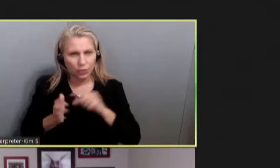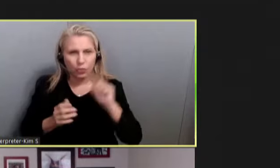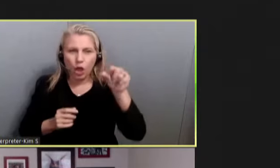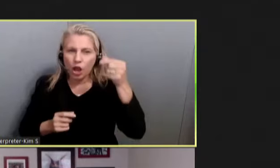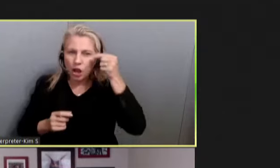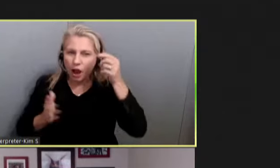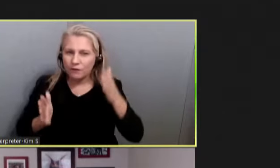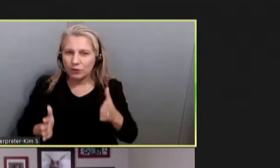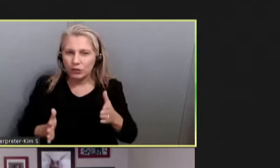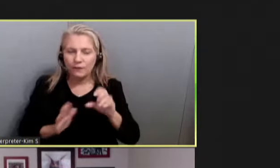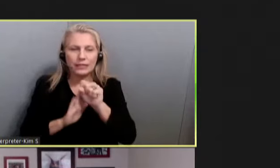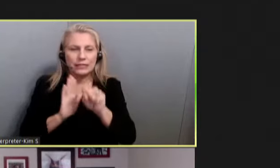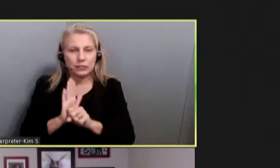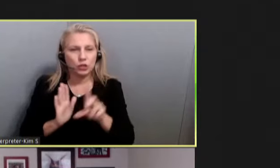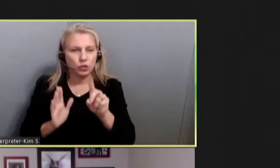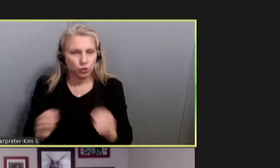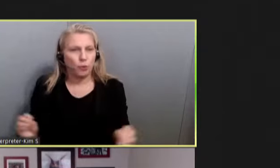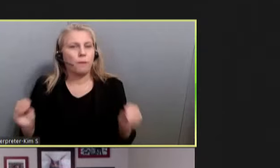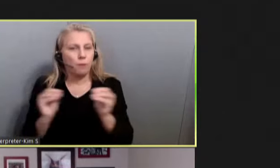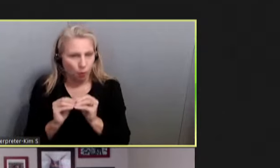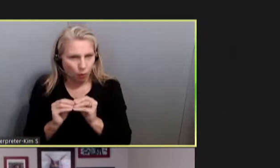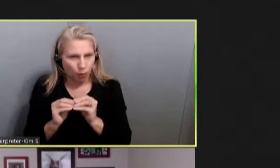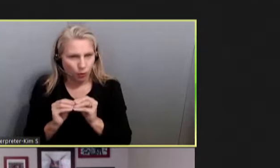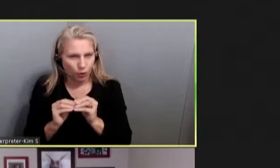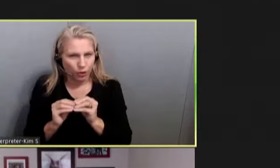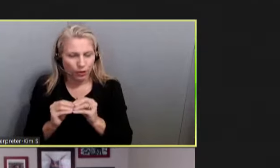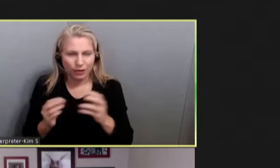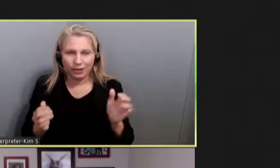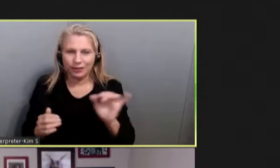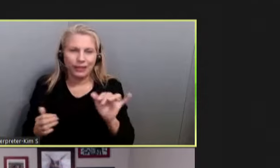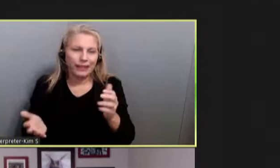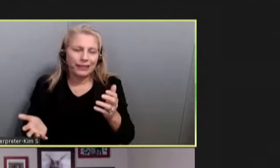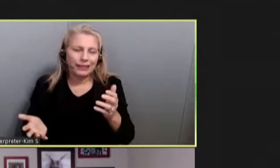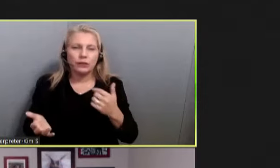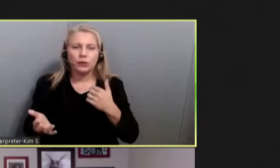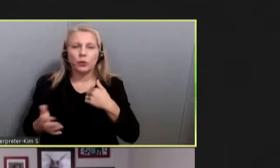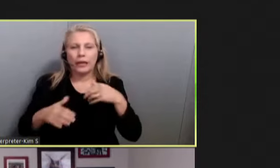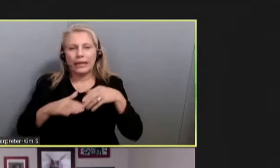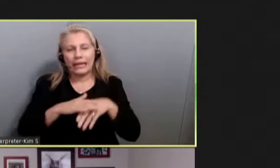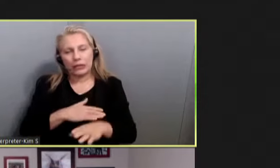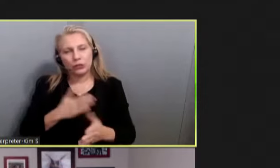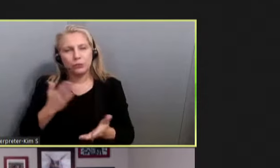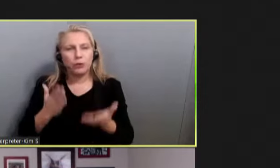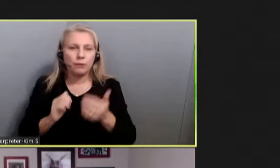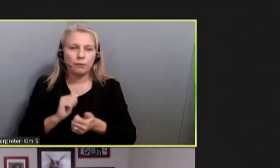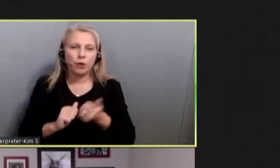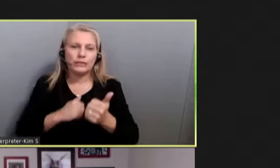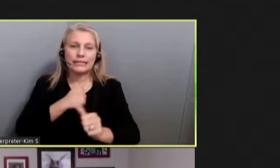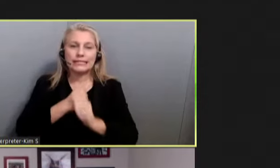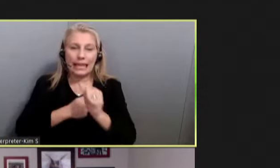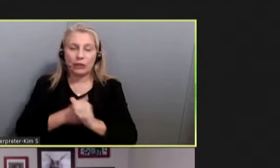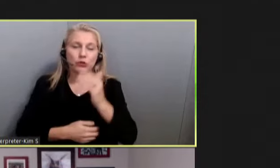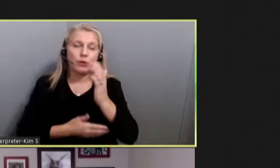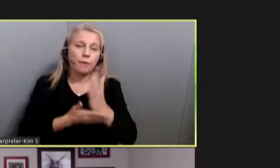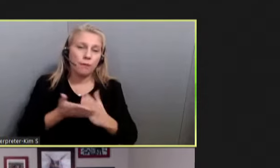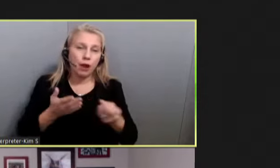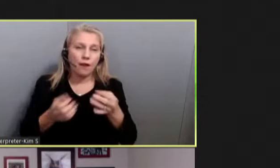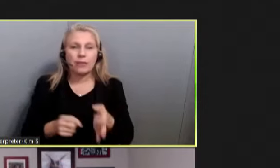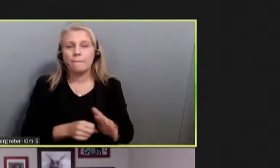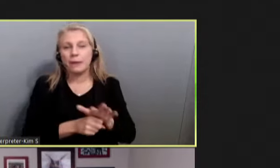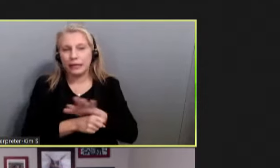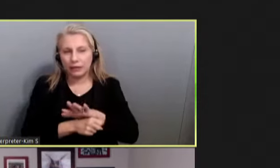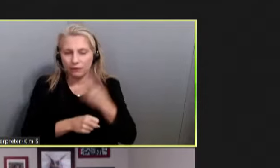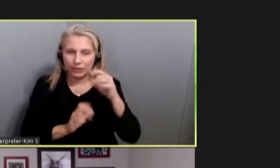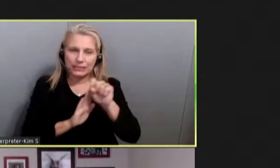of the state do more. Just sort of, as we enter what probably is the most dangerous part of the pandemic for the state